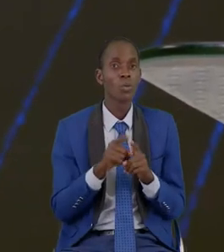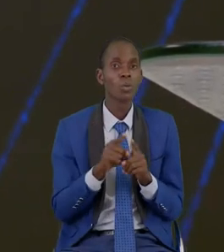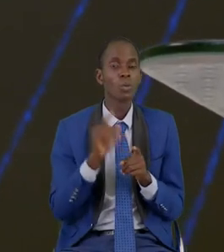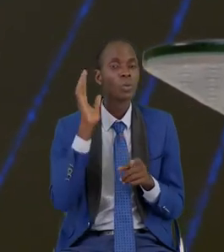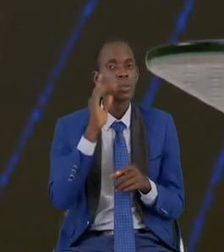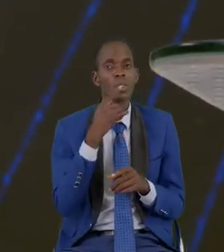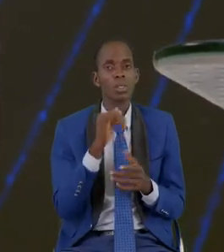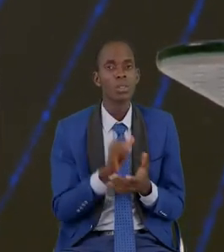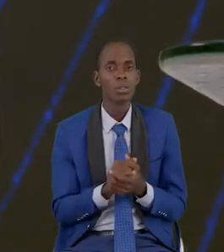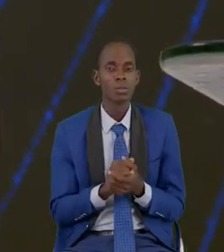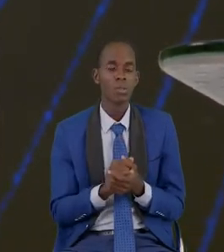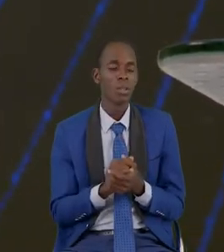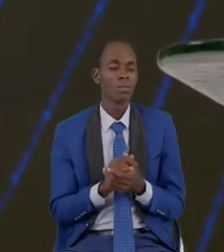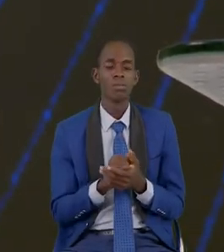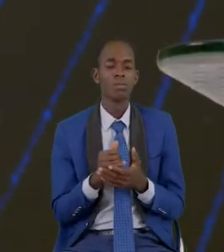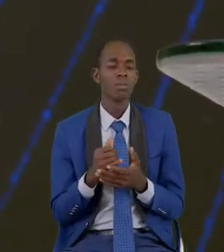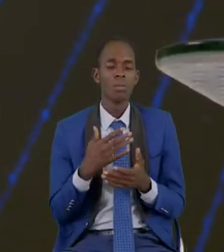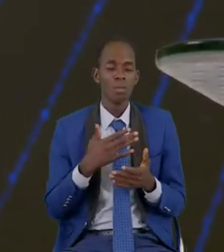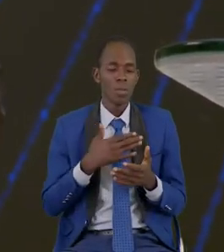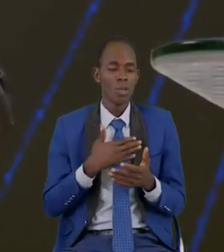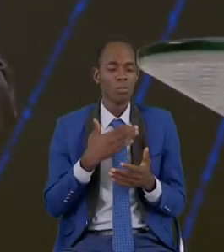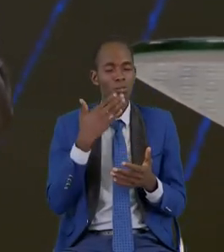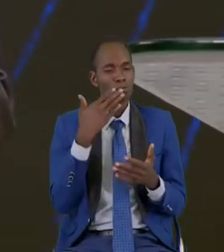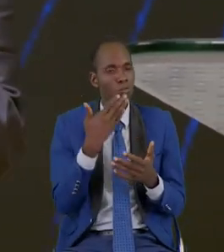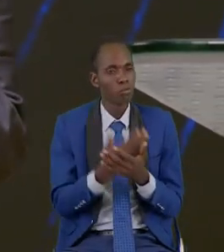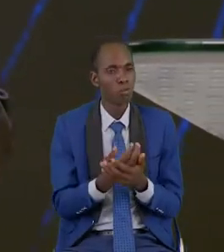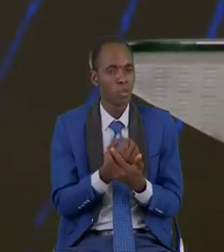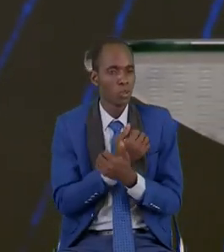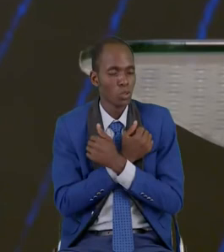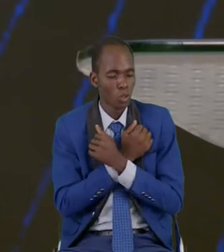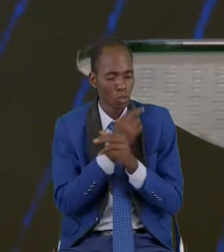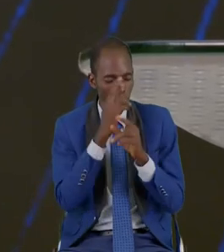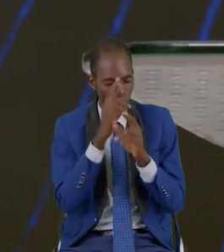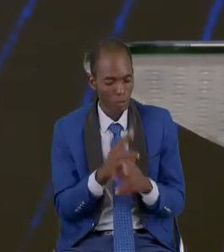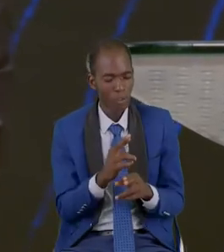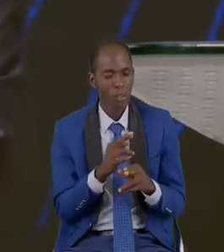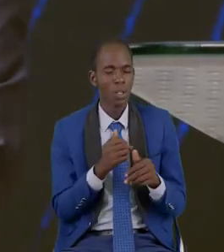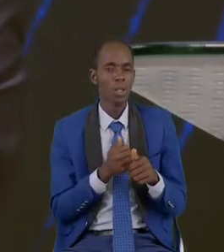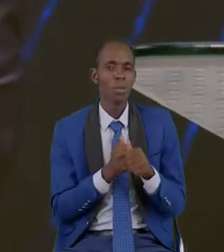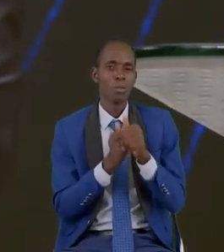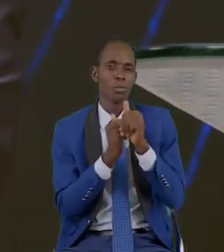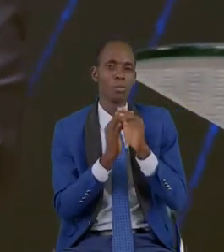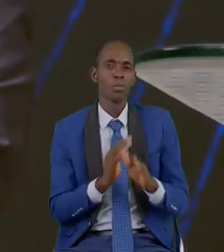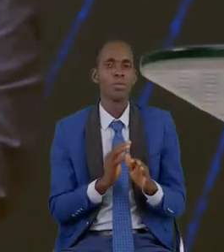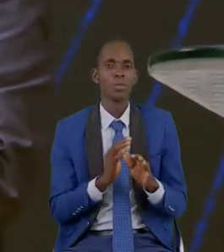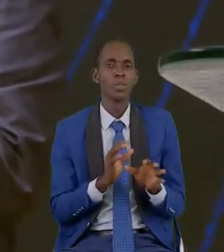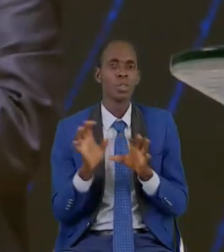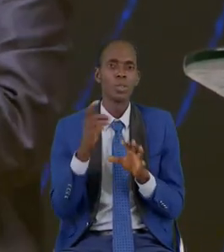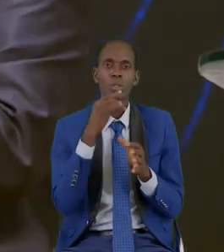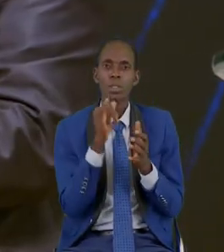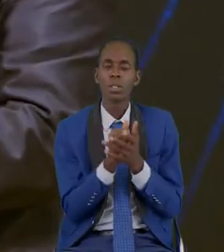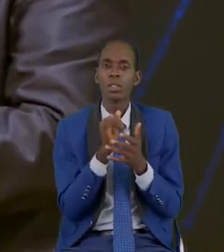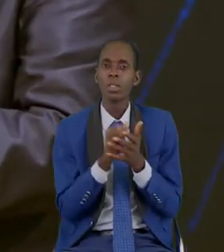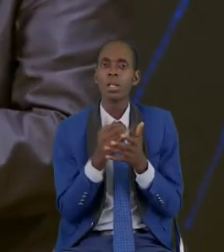dearly beloved Apostle Peter, do you think that that thing that happened